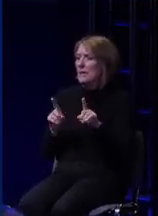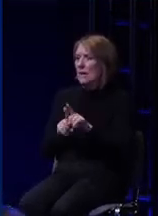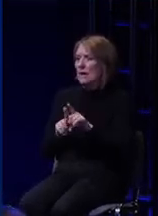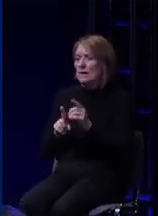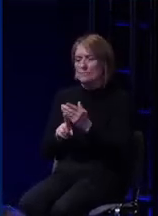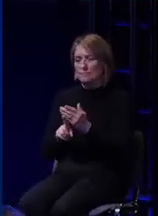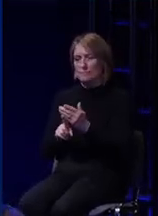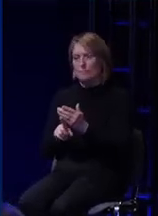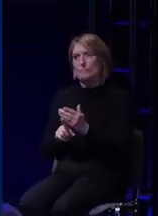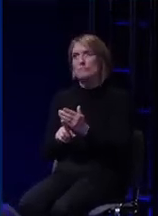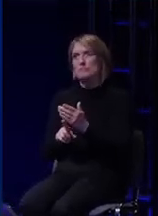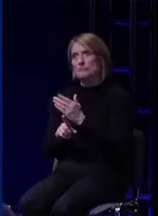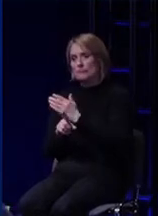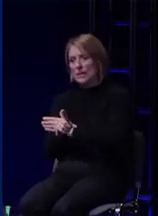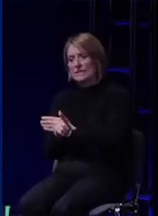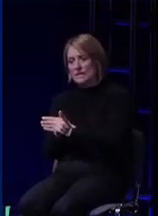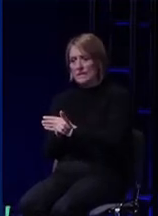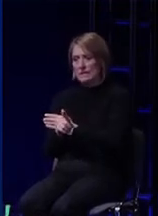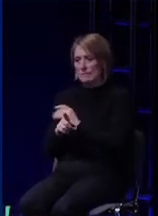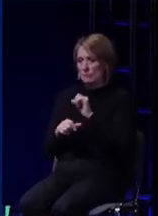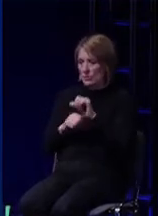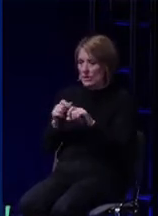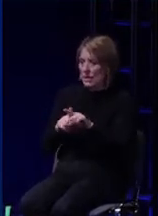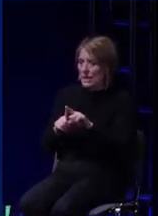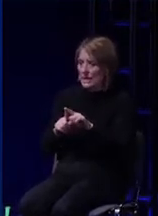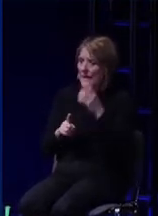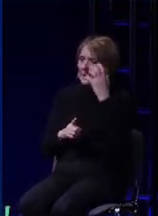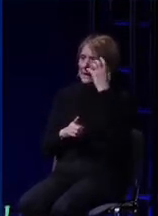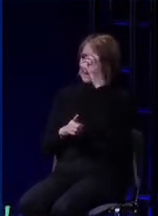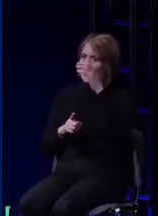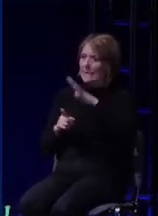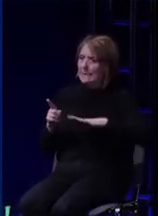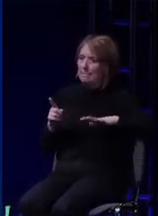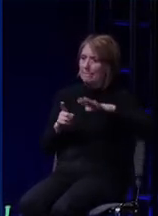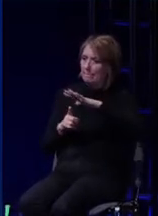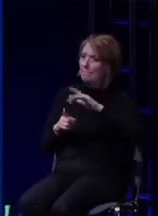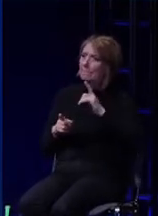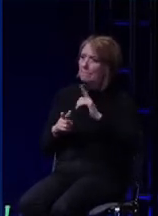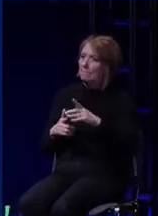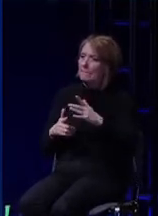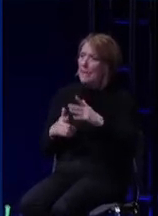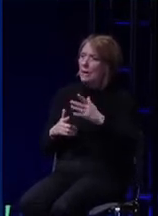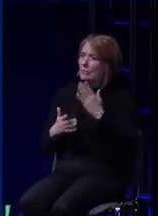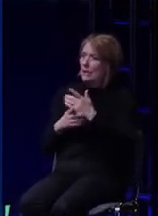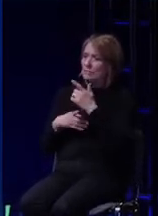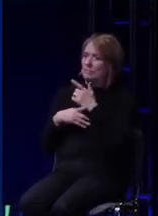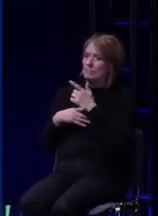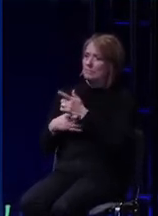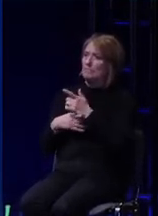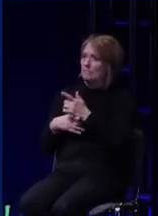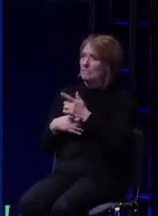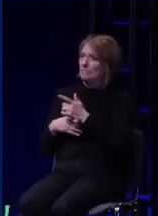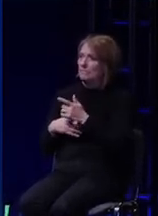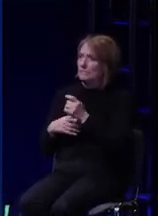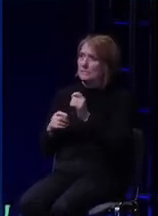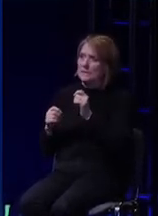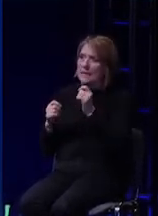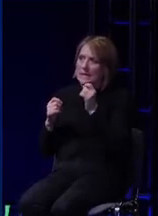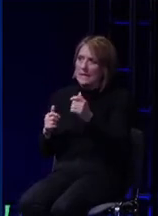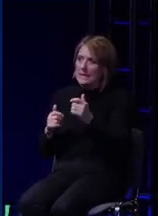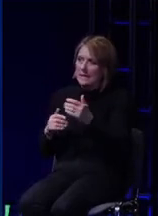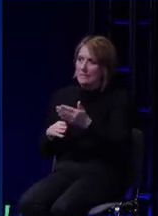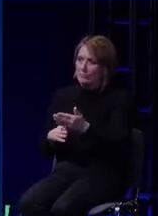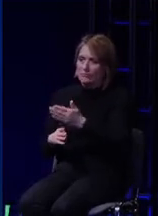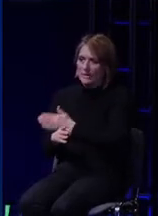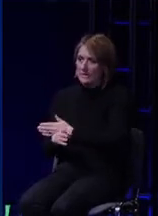previs process. I mean, on Kingdom, for example, you know, I was actually kind of shocked how little previs we did for a film of that size.